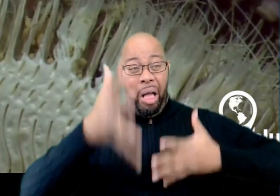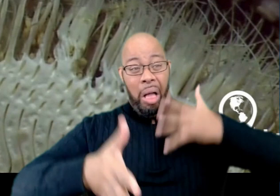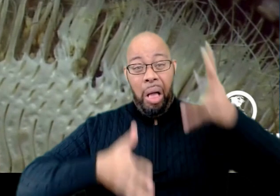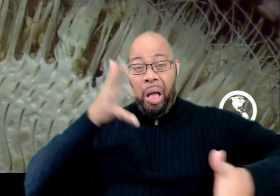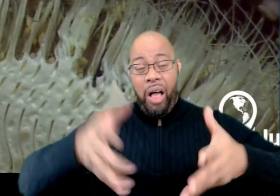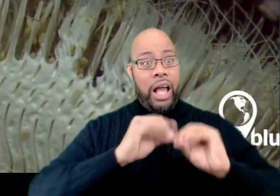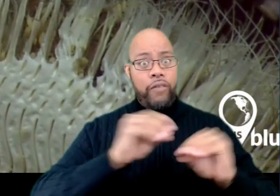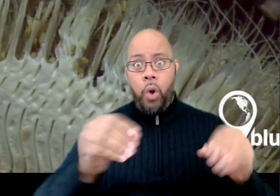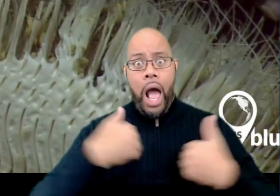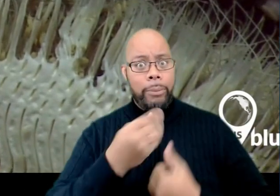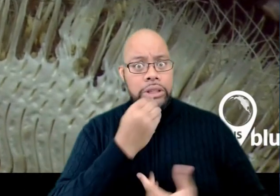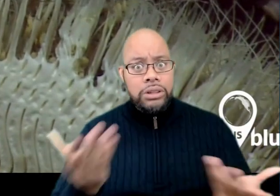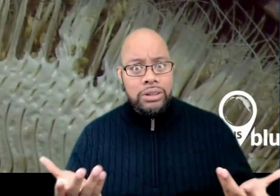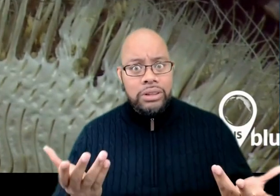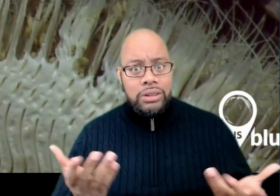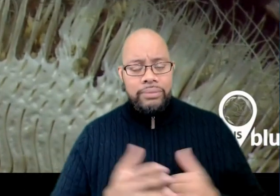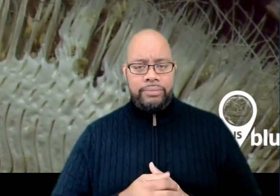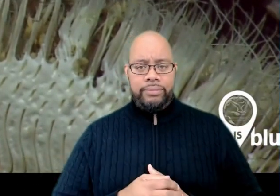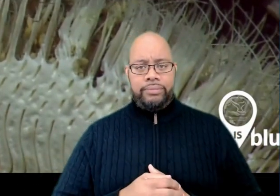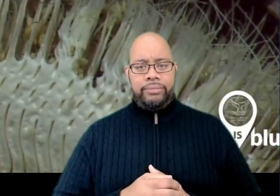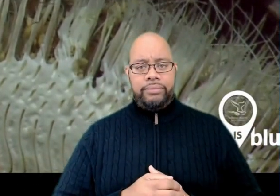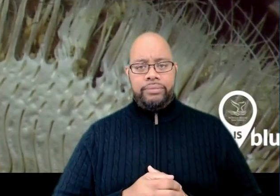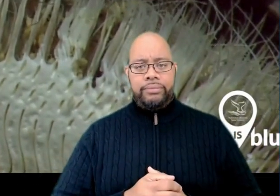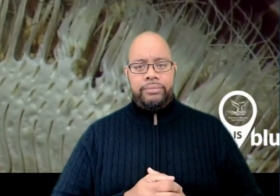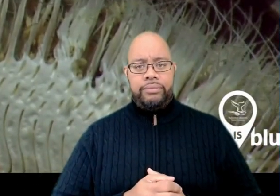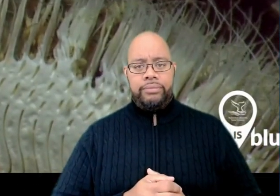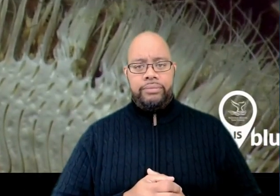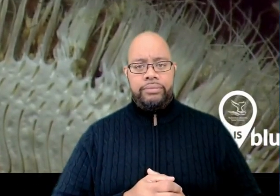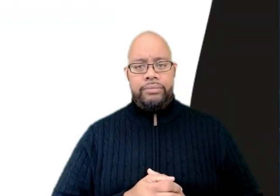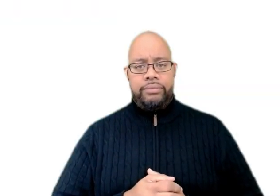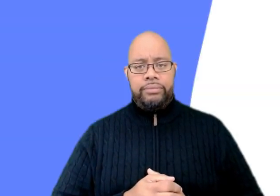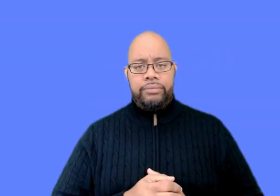that would line the floor if these organisms did not make use of it.